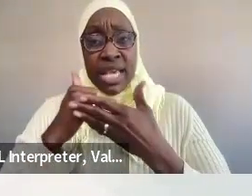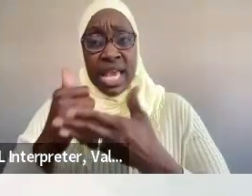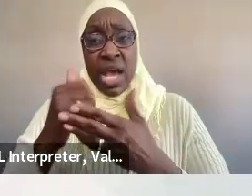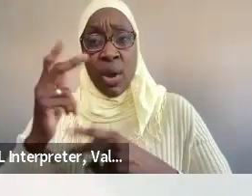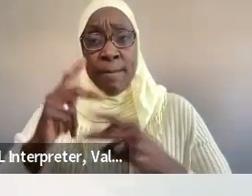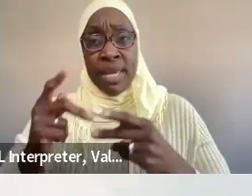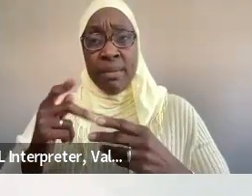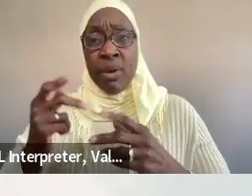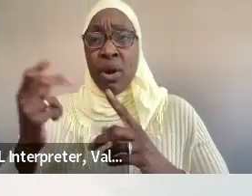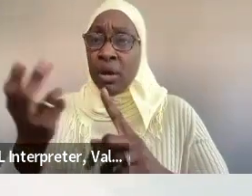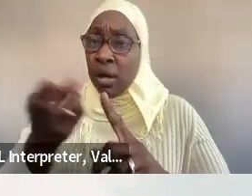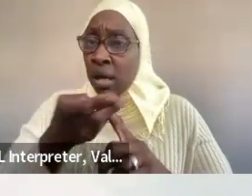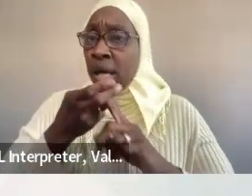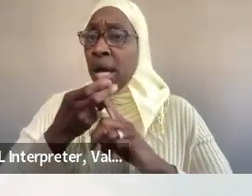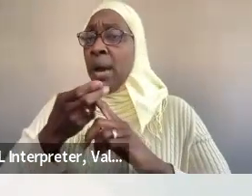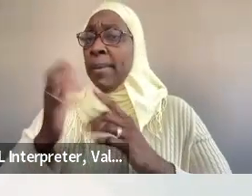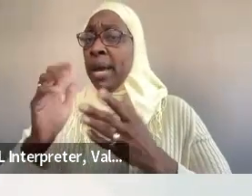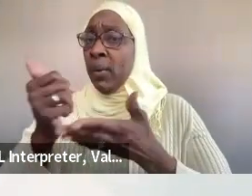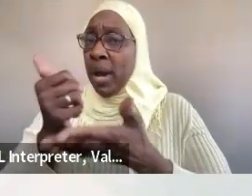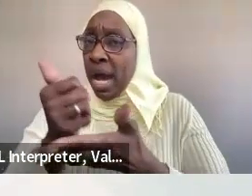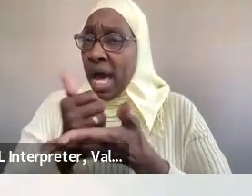in, and we got to help them.